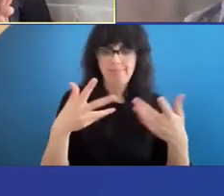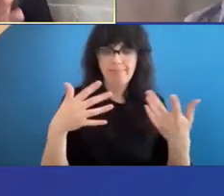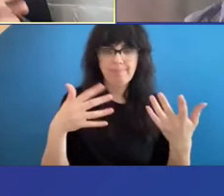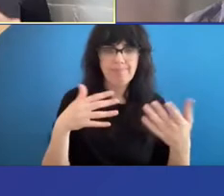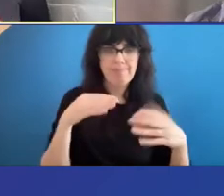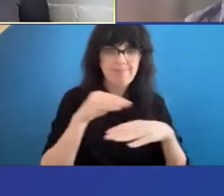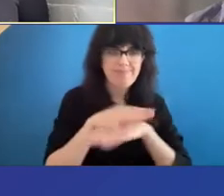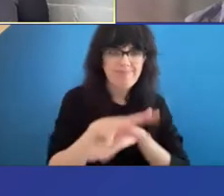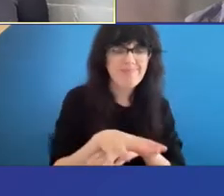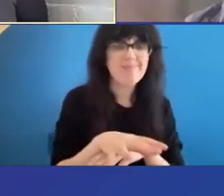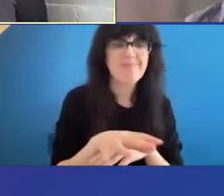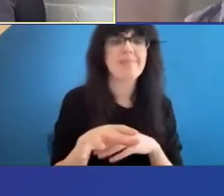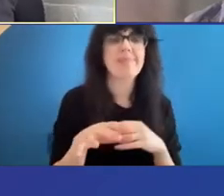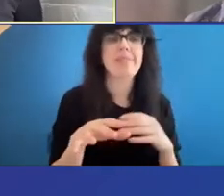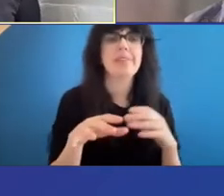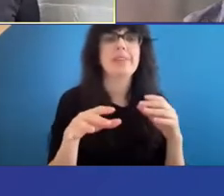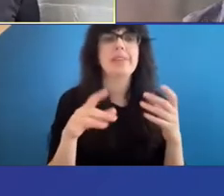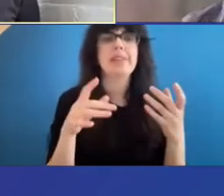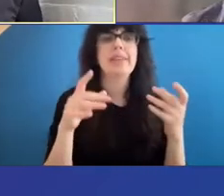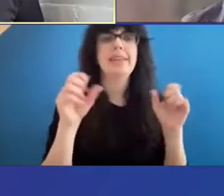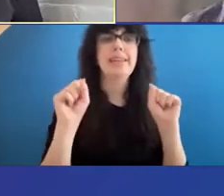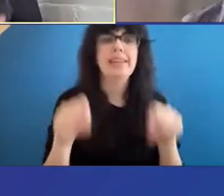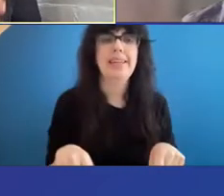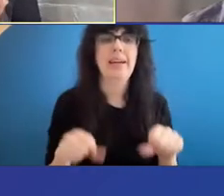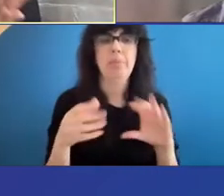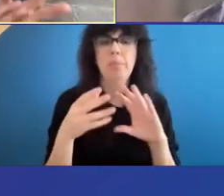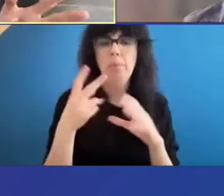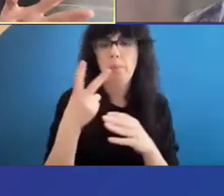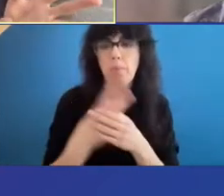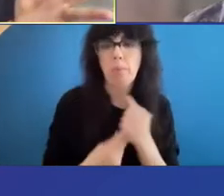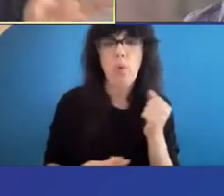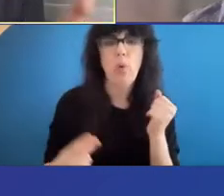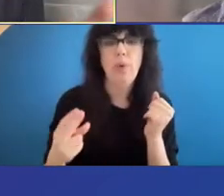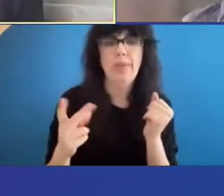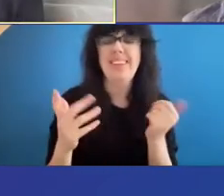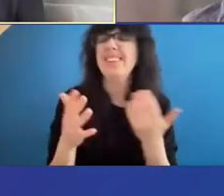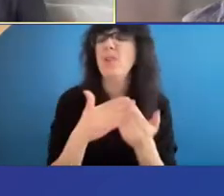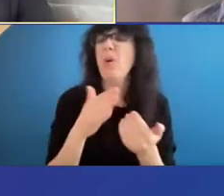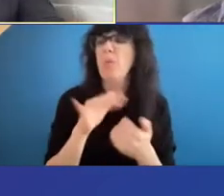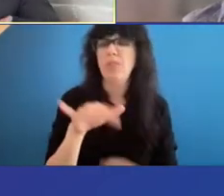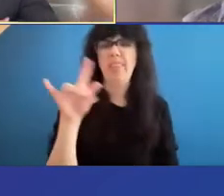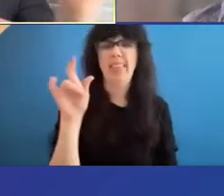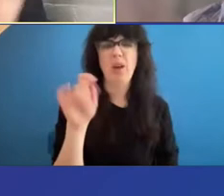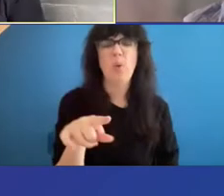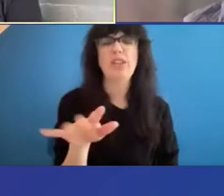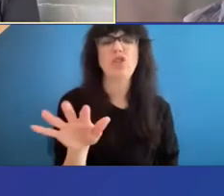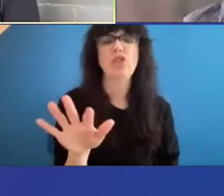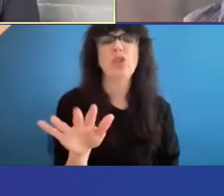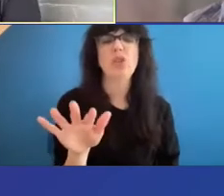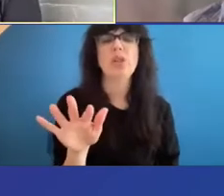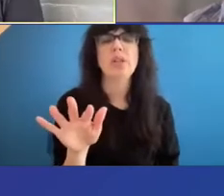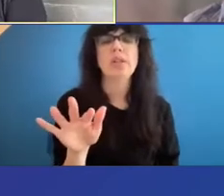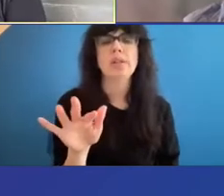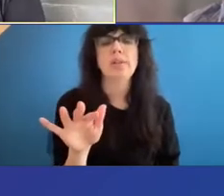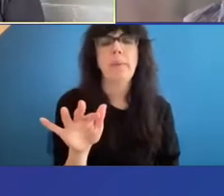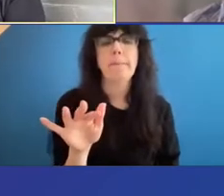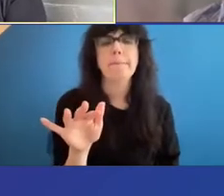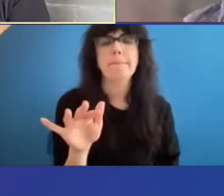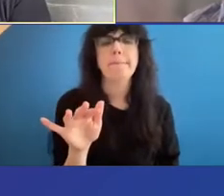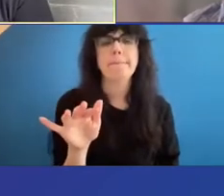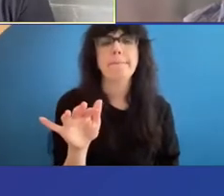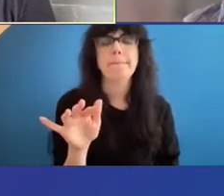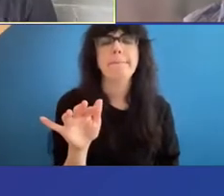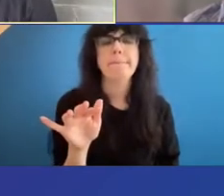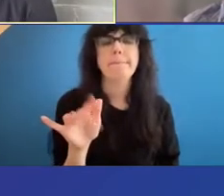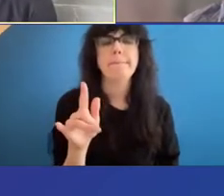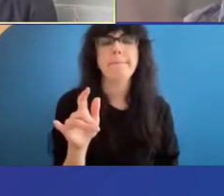both contextually narrative. I mean, it is almost that question that we know about, that